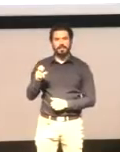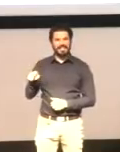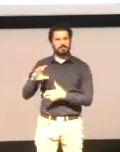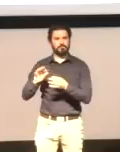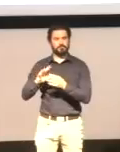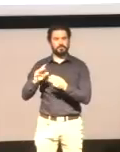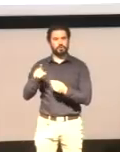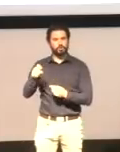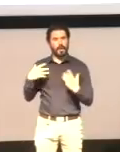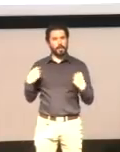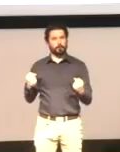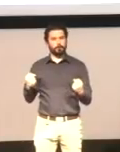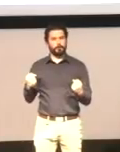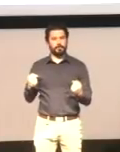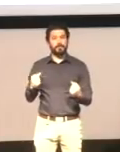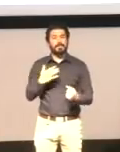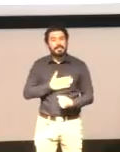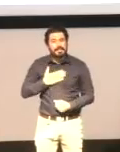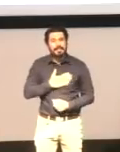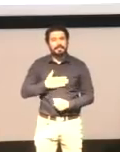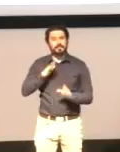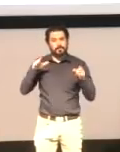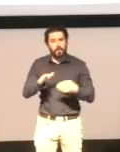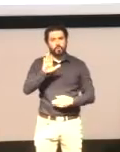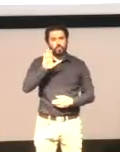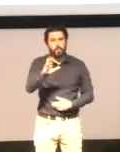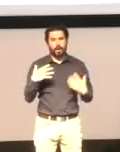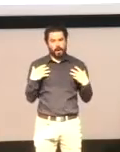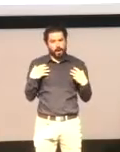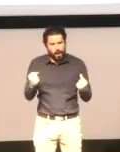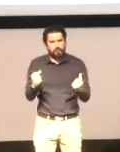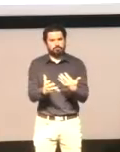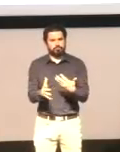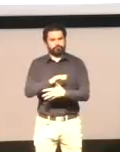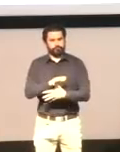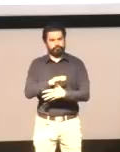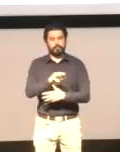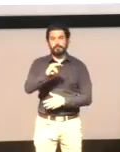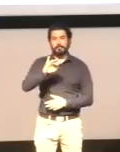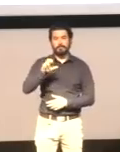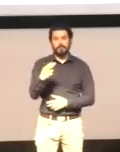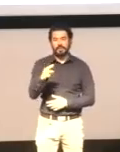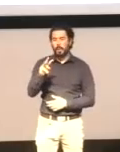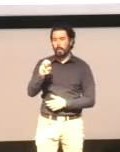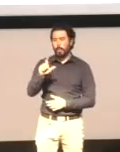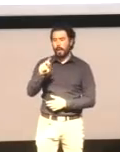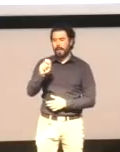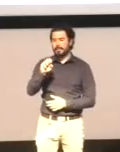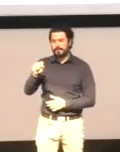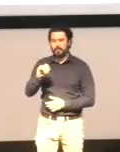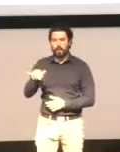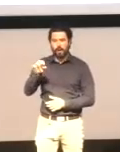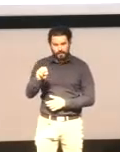your wellness a priority. The Michigan Medicine Wellness Office offers a wealth